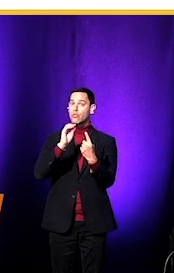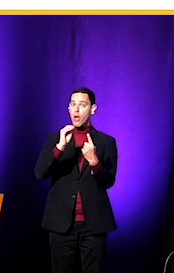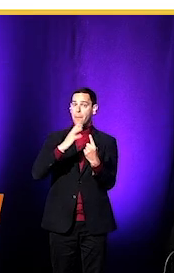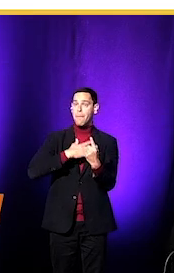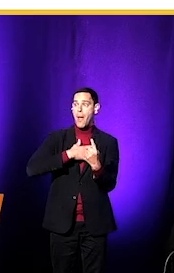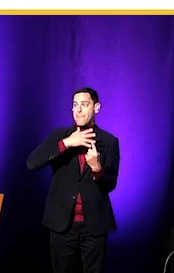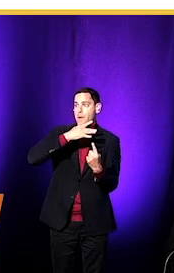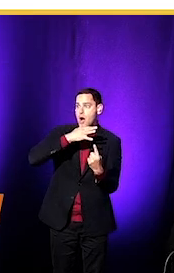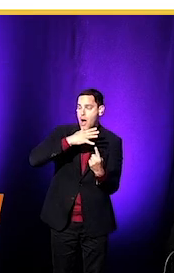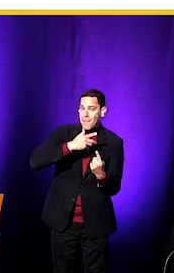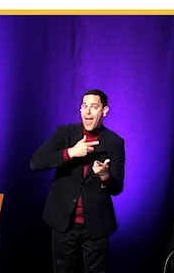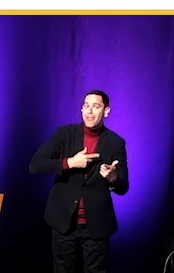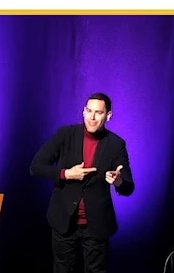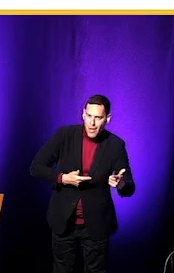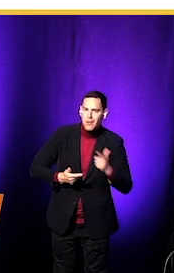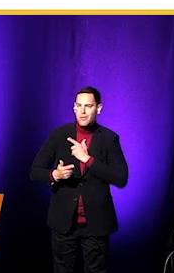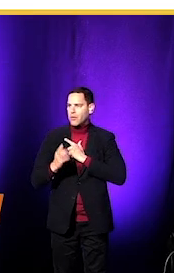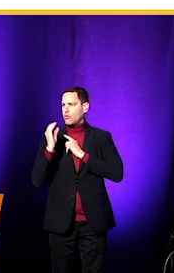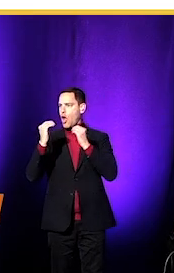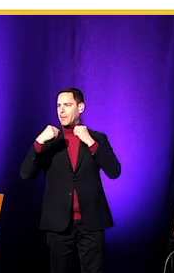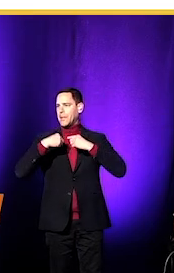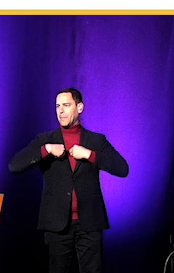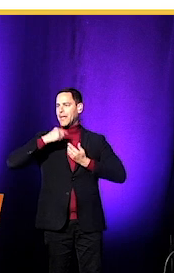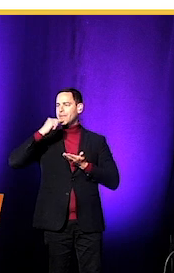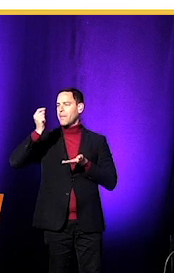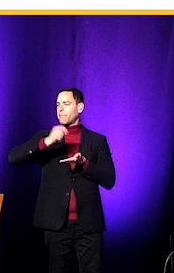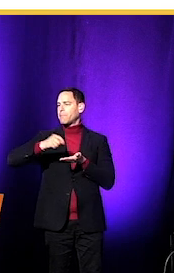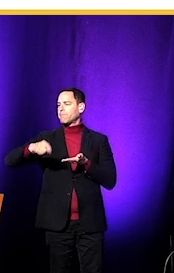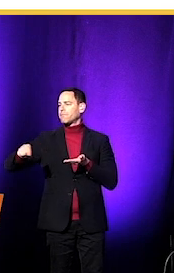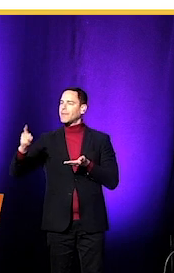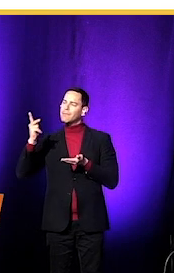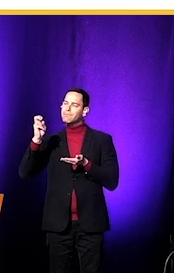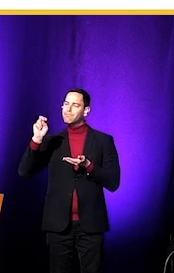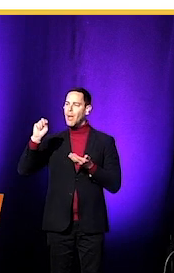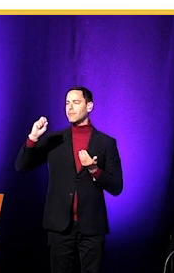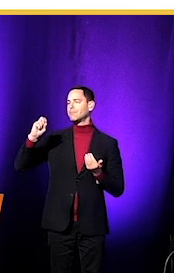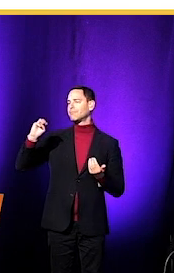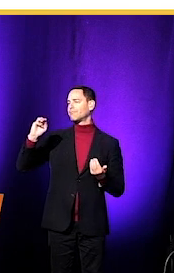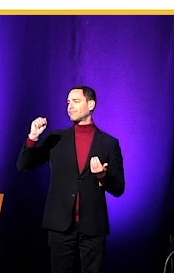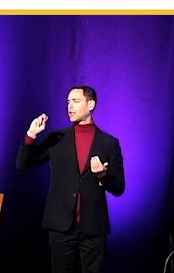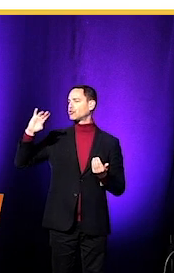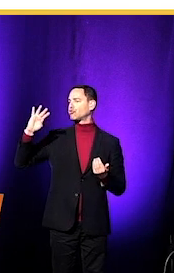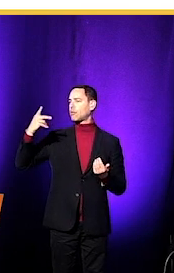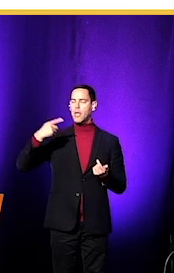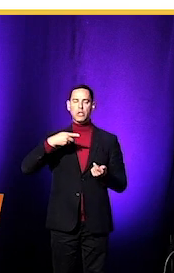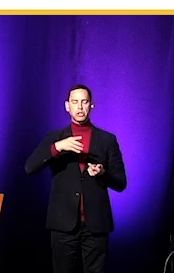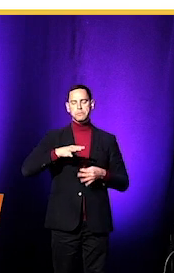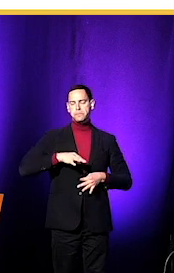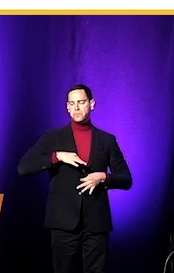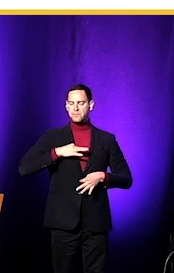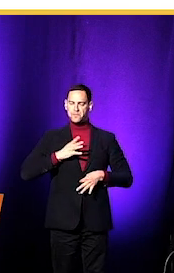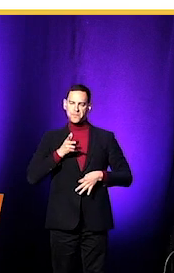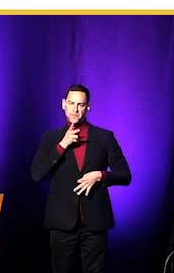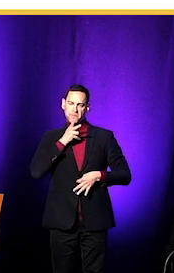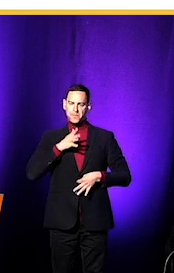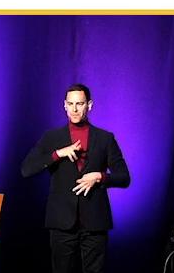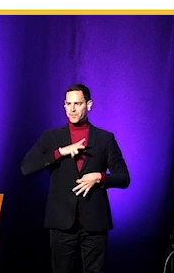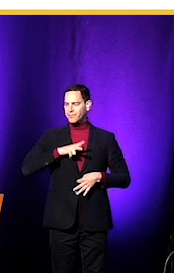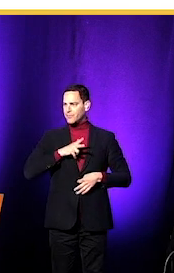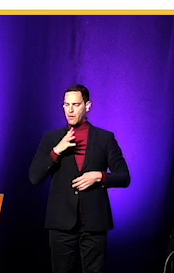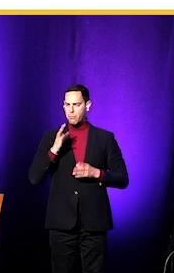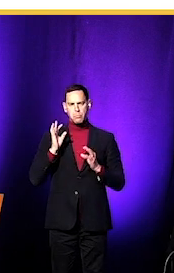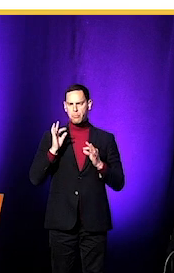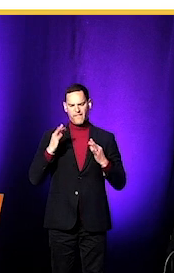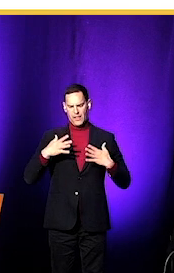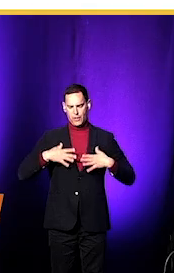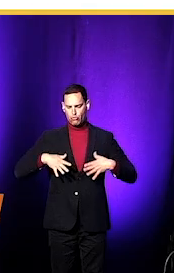And Miss Bryant was, first of all, this stunning, perfectly dressed, well-dressed, I paid attention to that, all the